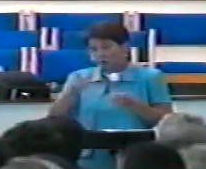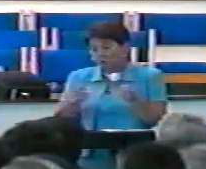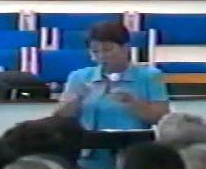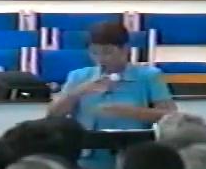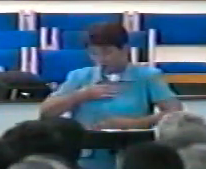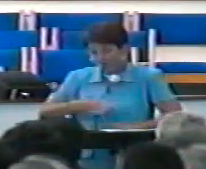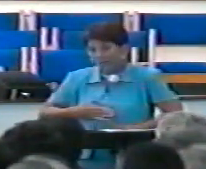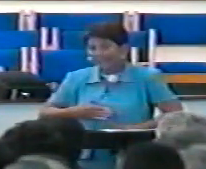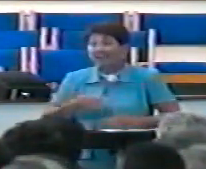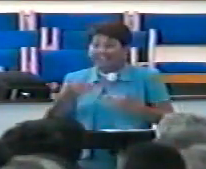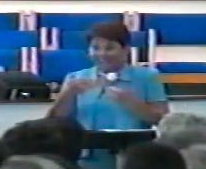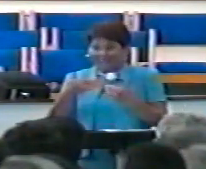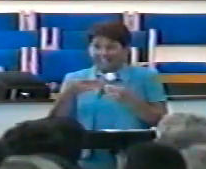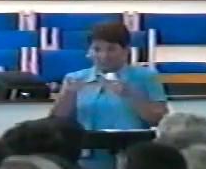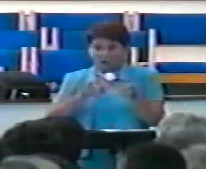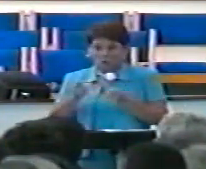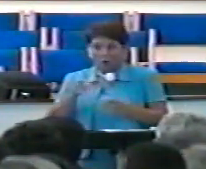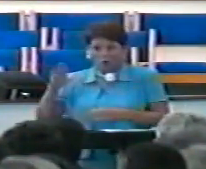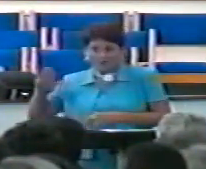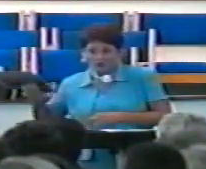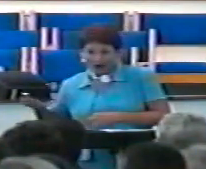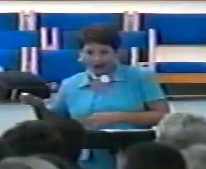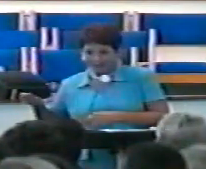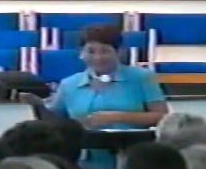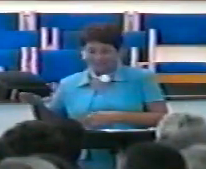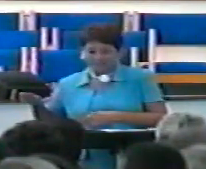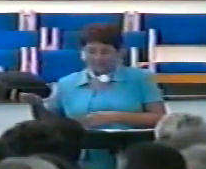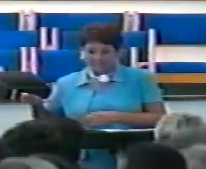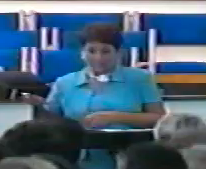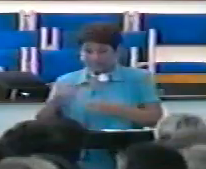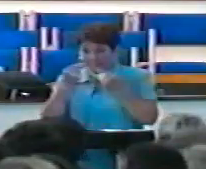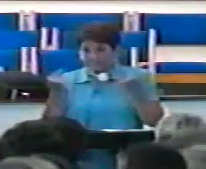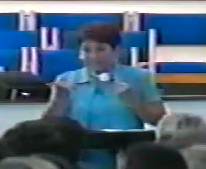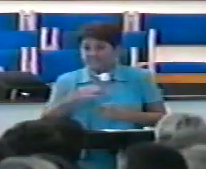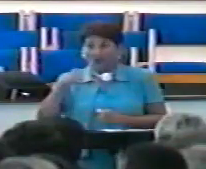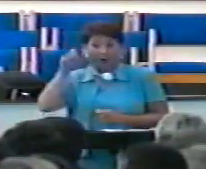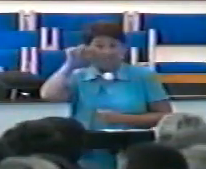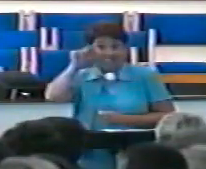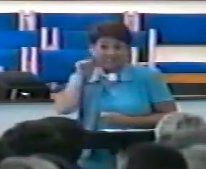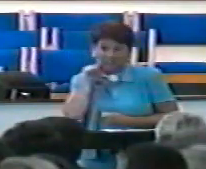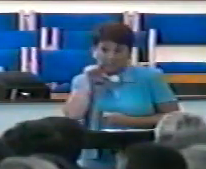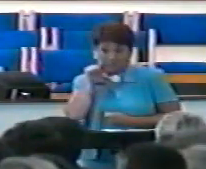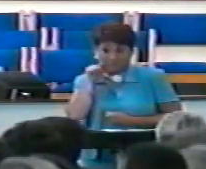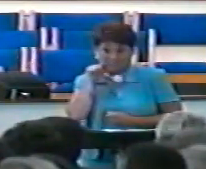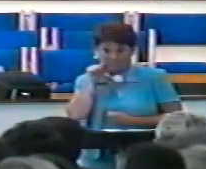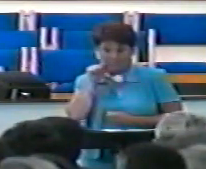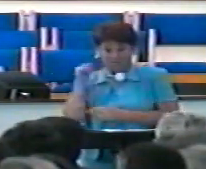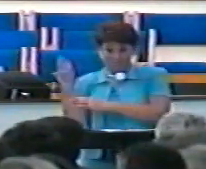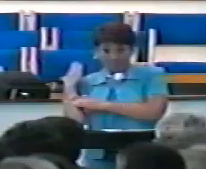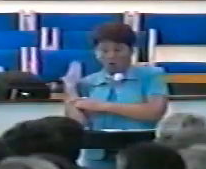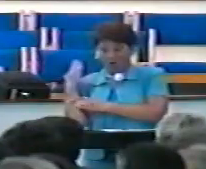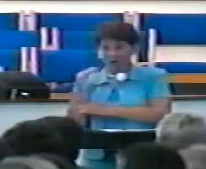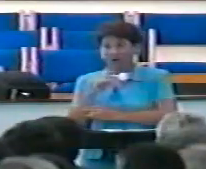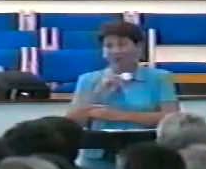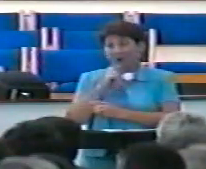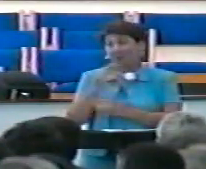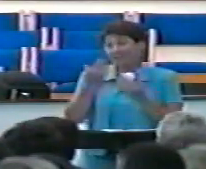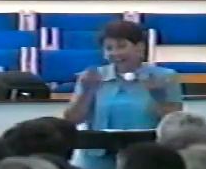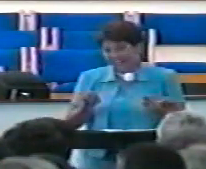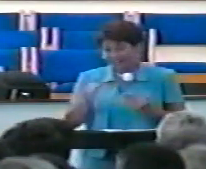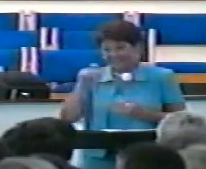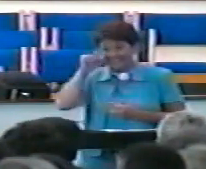Sins that used to be the sins of adults are now sins of young people. Did you know that junior high kids today are